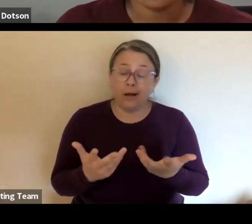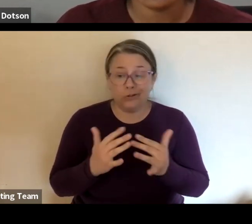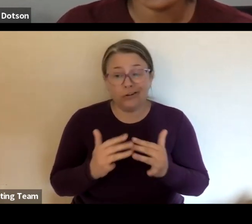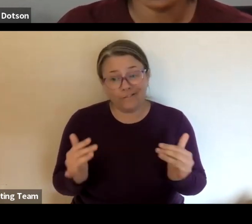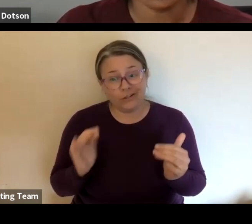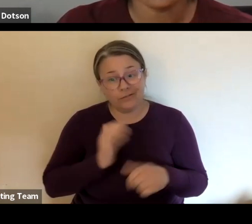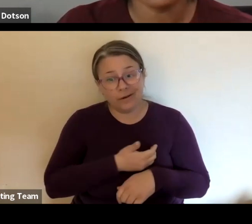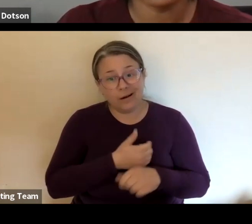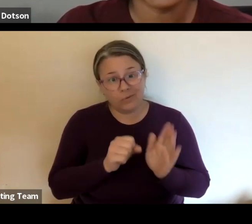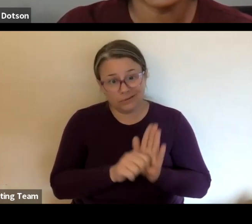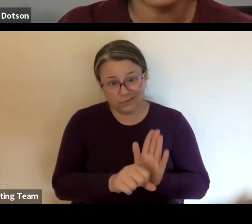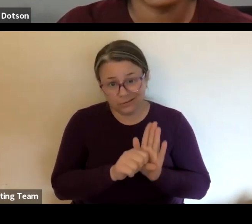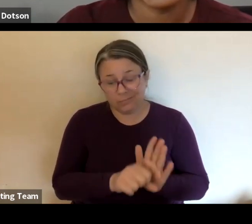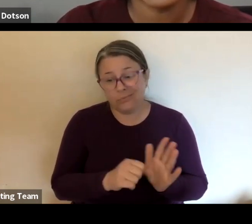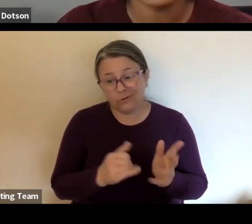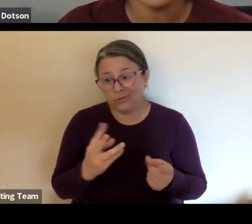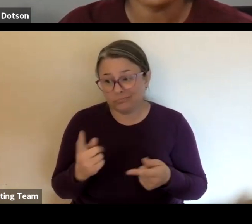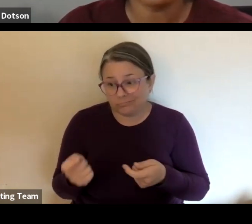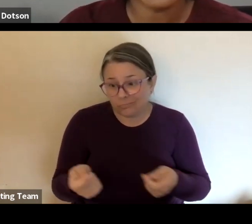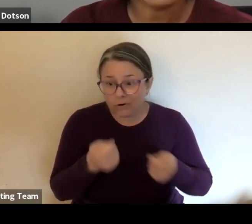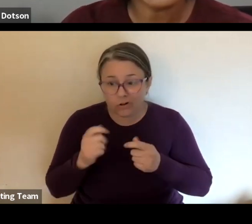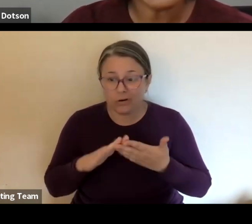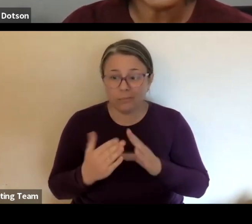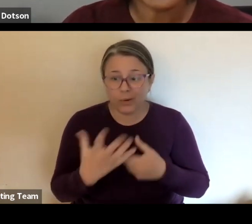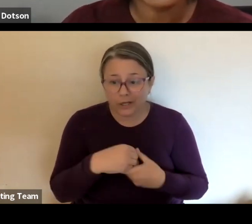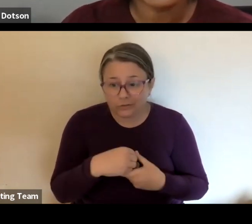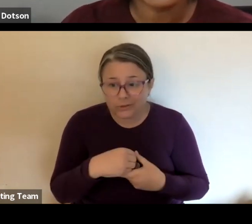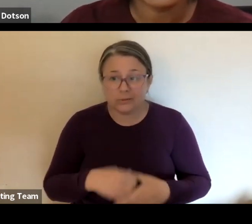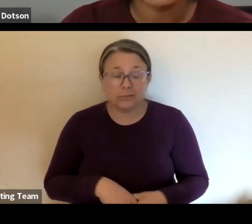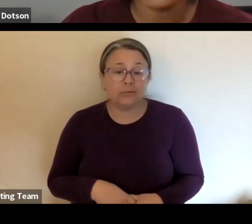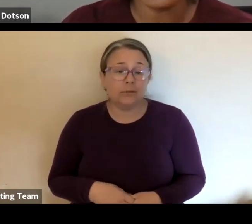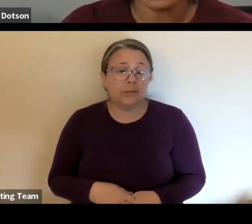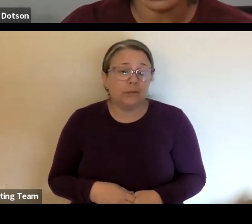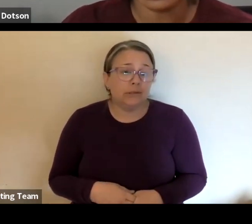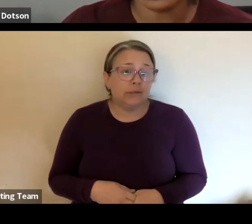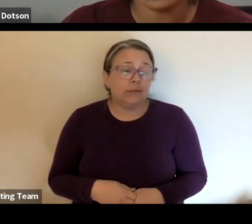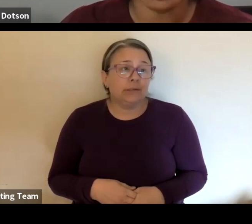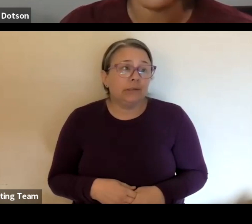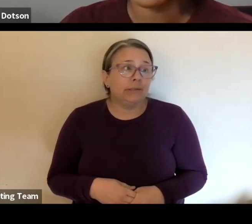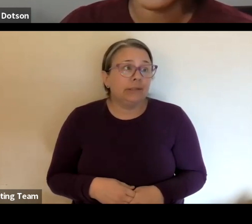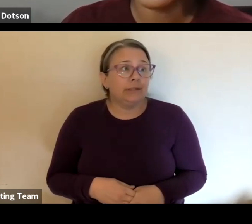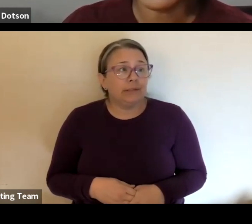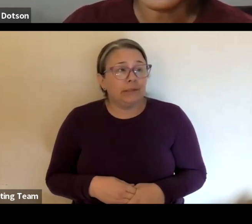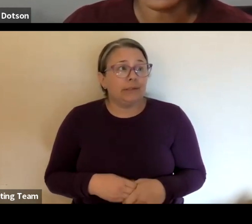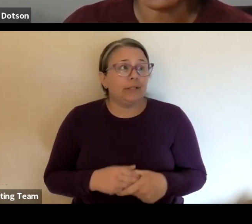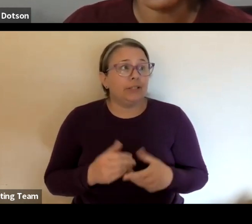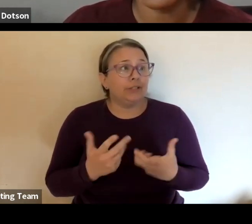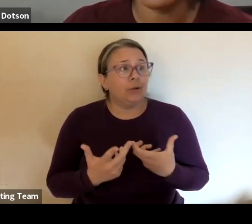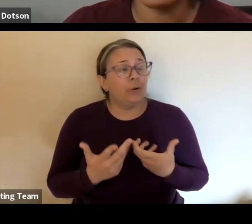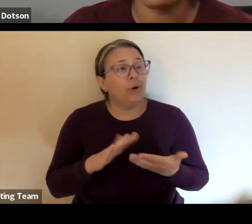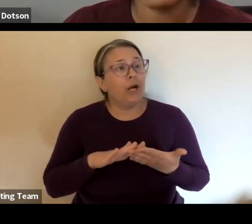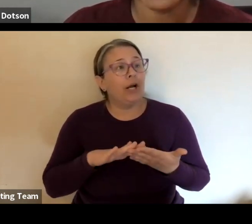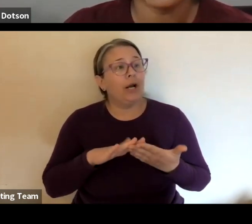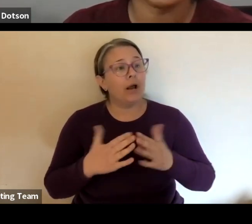through in trying to use more community engagement practices. There are